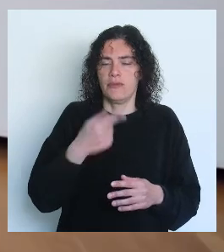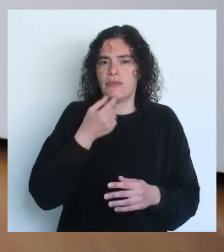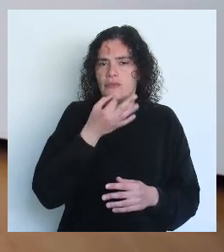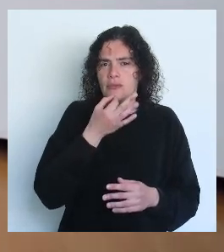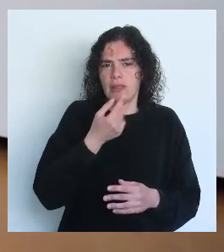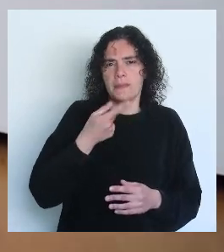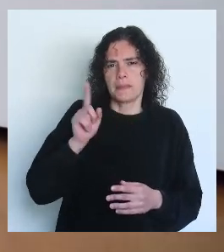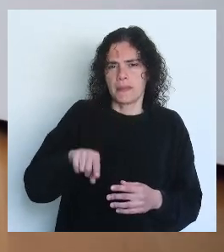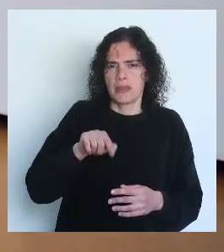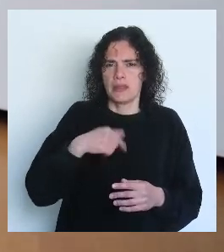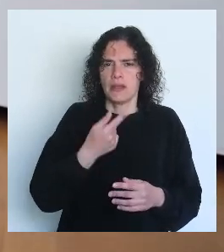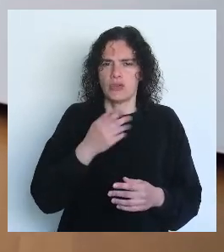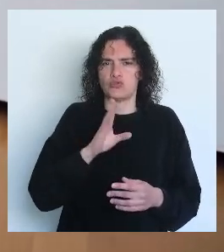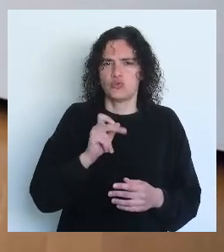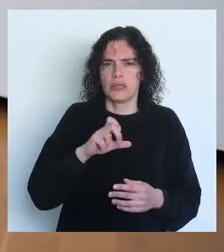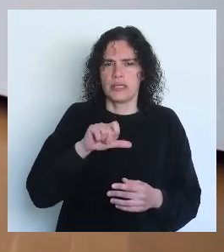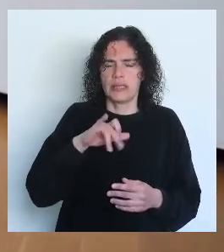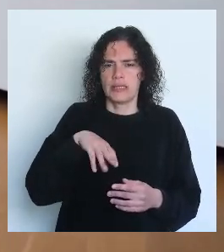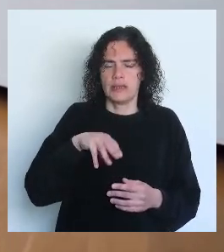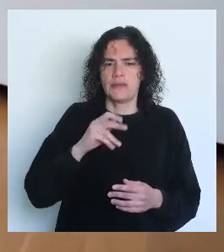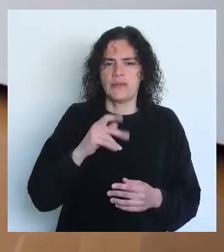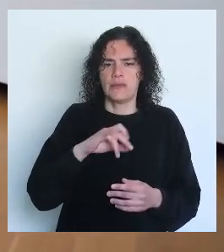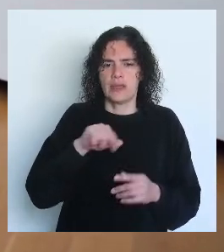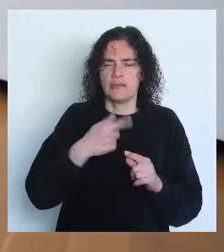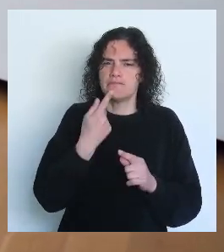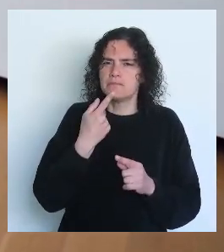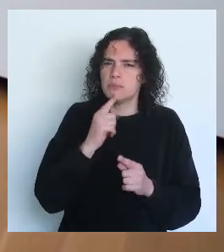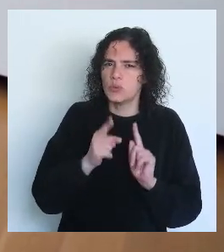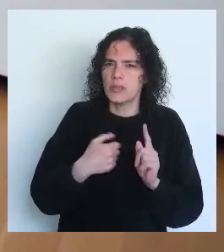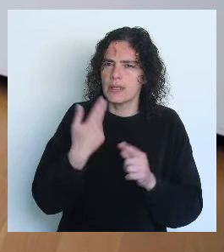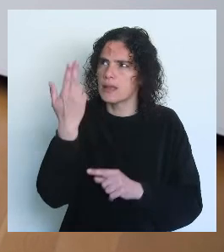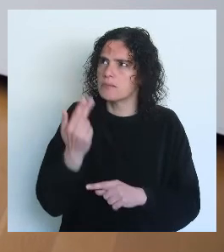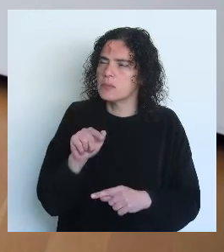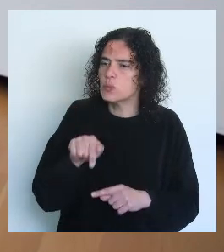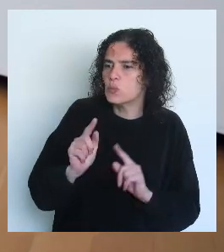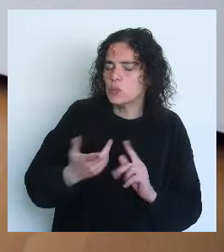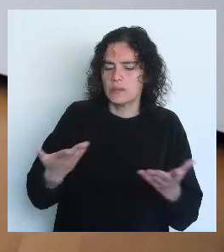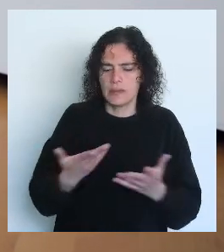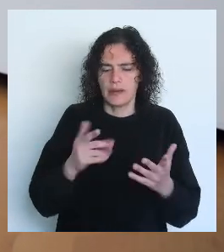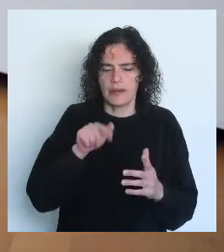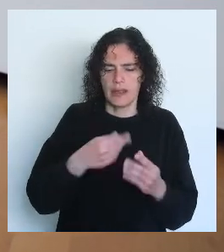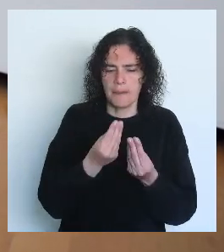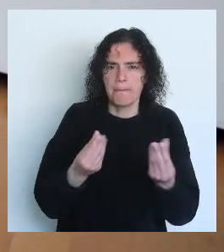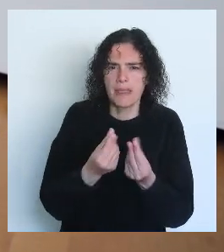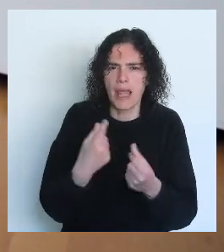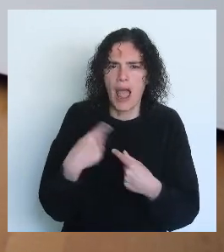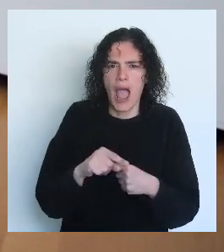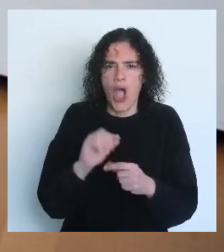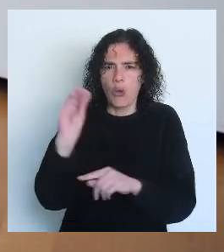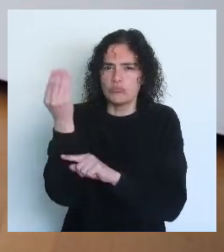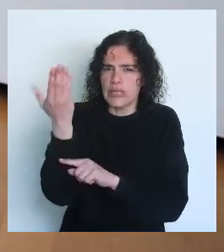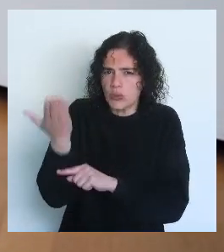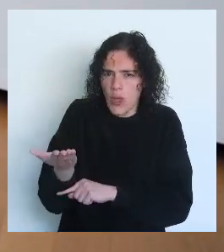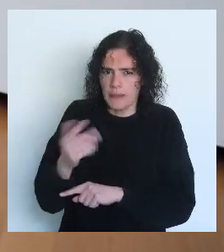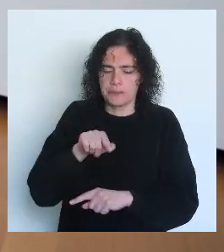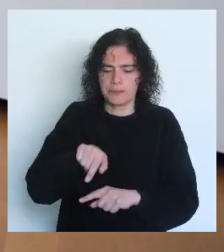we're talking again with Joachim Vieira and with Tuttle, with this notion of painting that being matter,